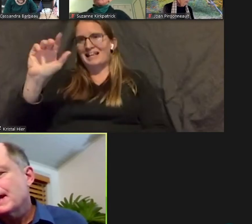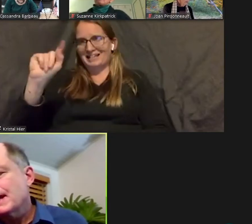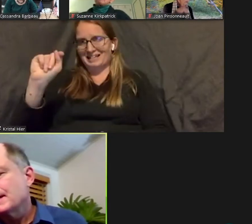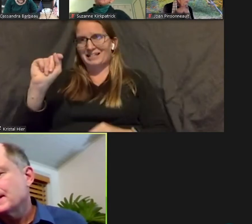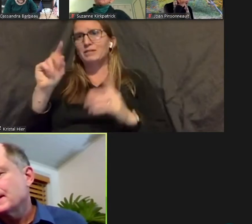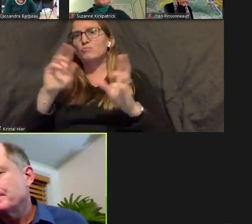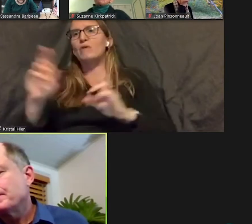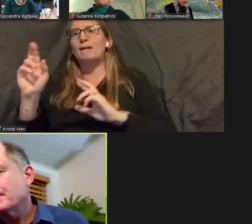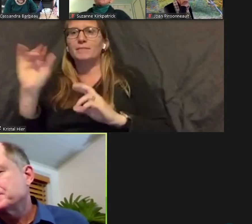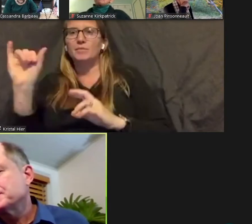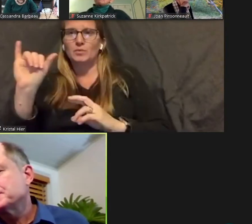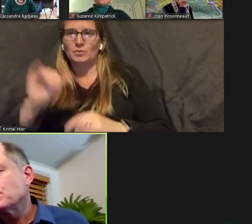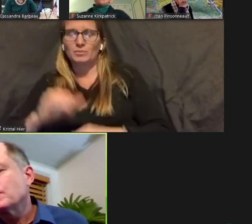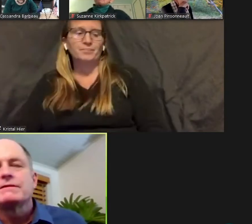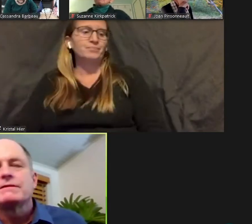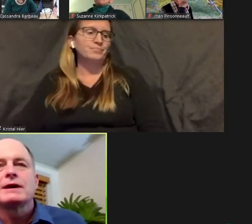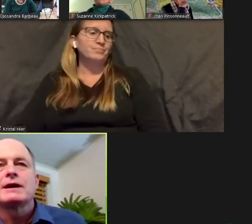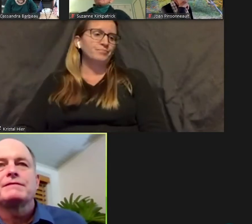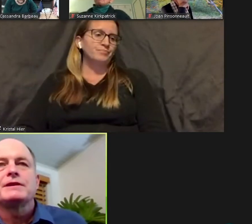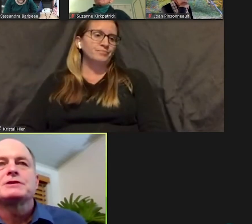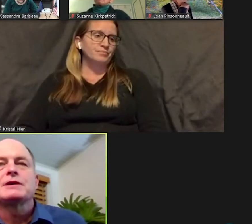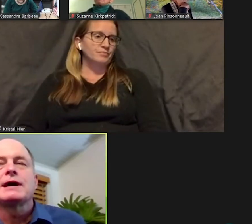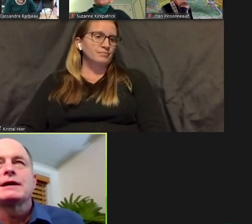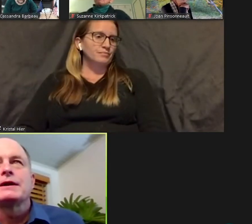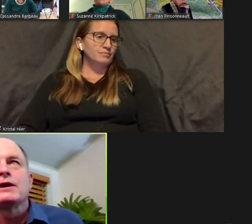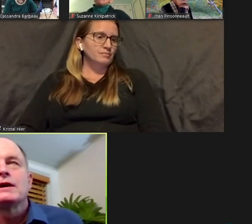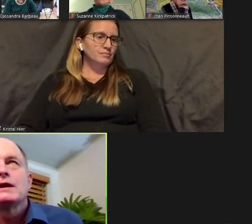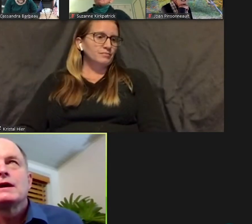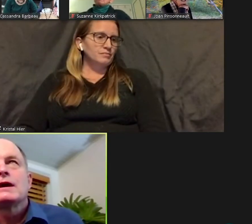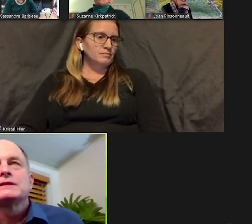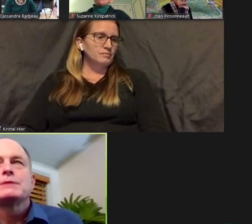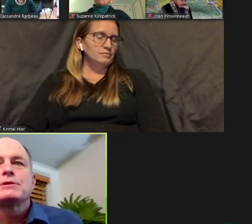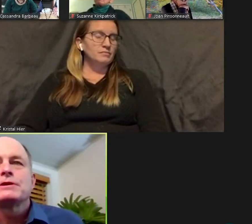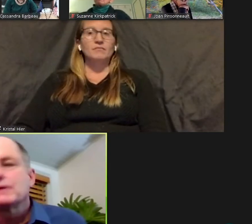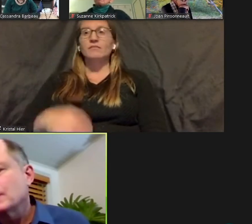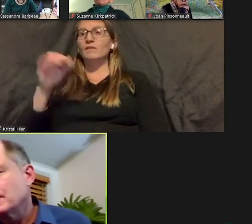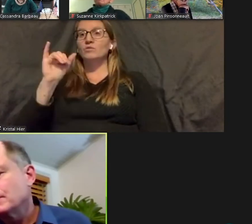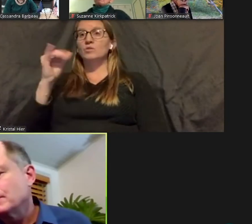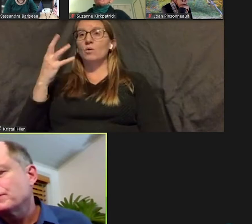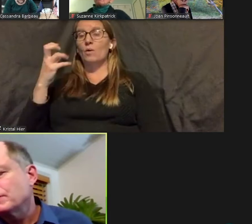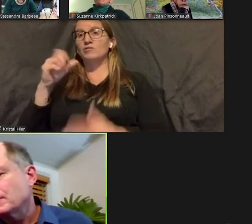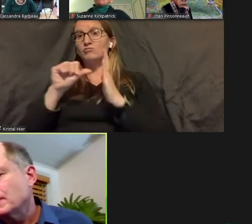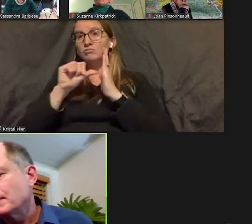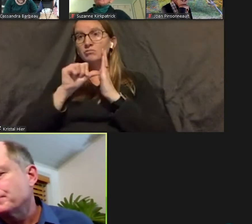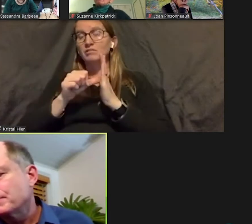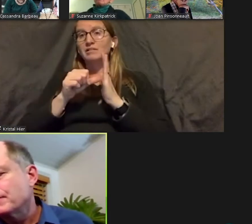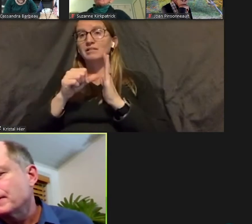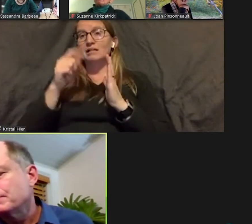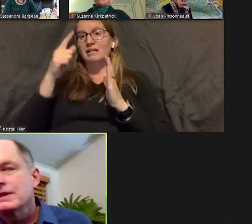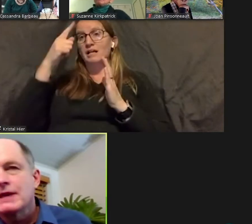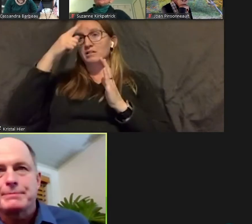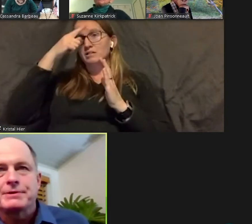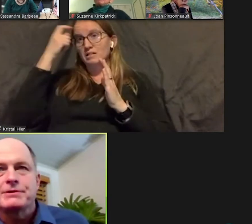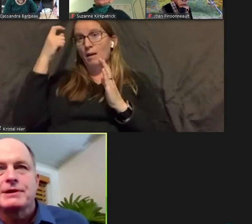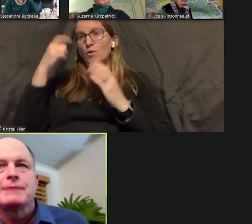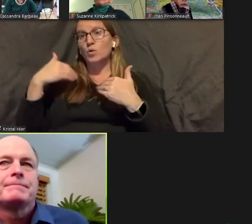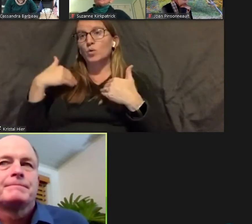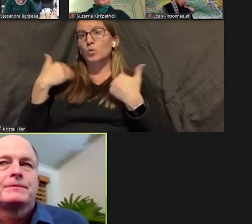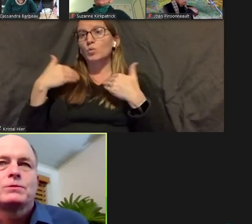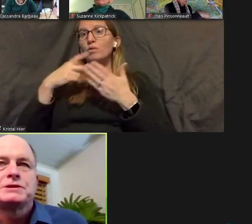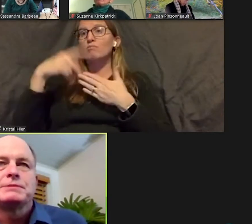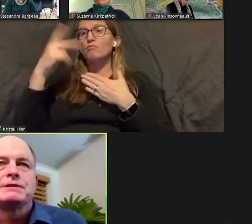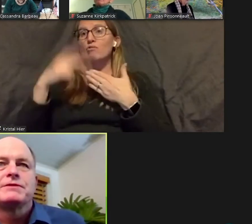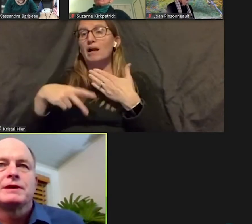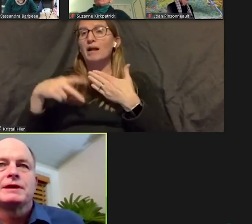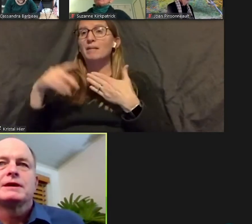well. And also I just want to highlight our summer youth program, the YAP